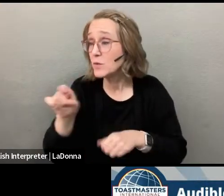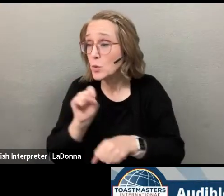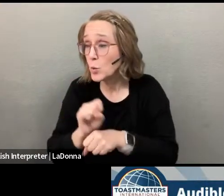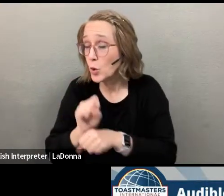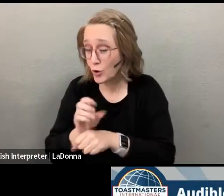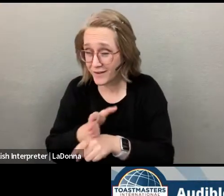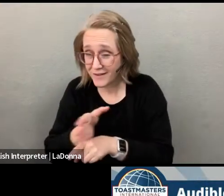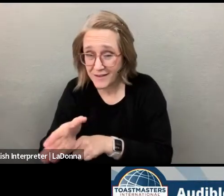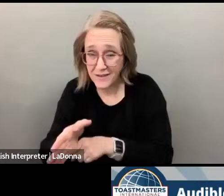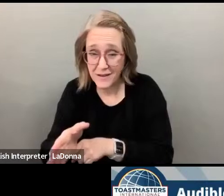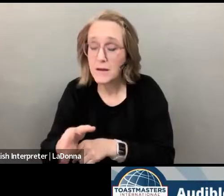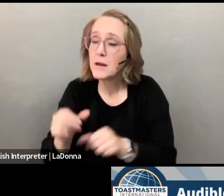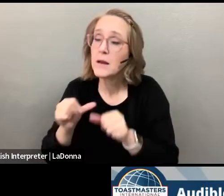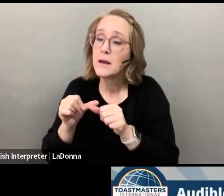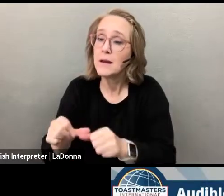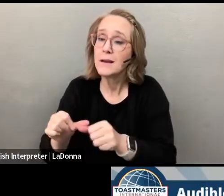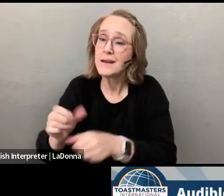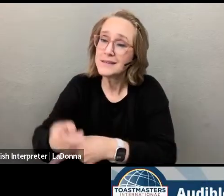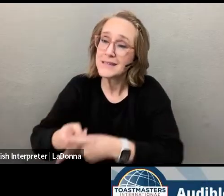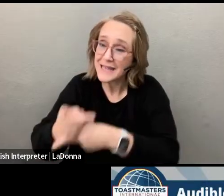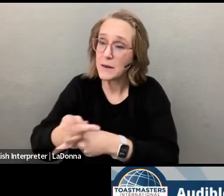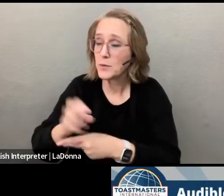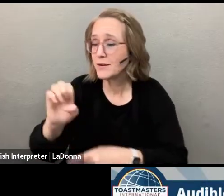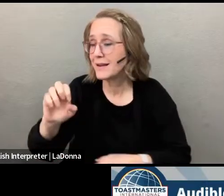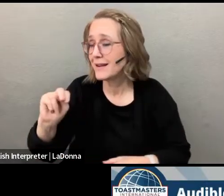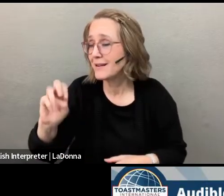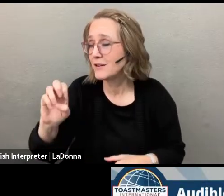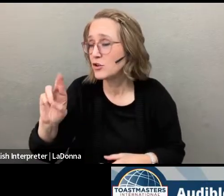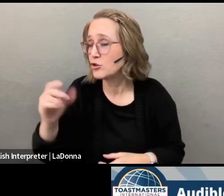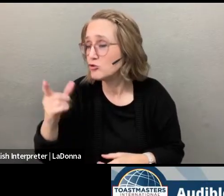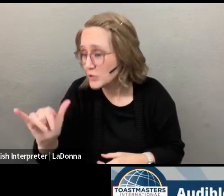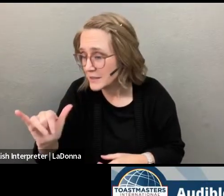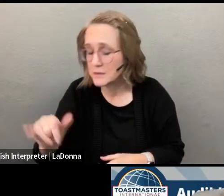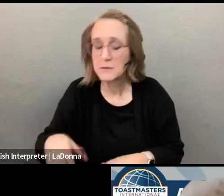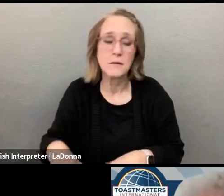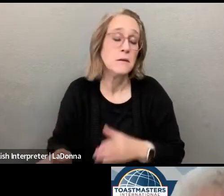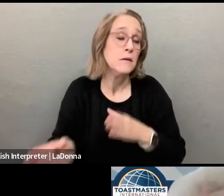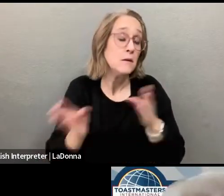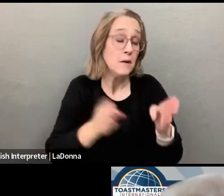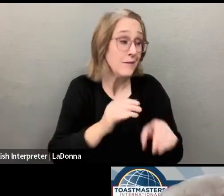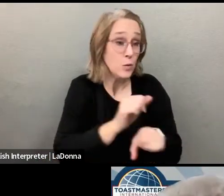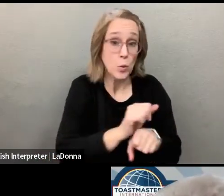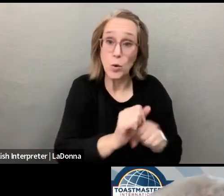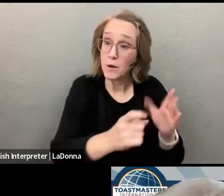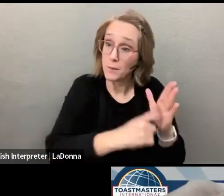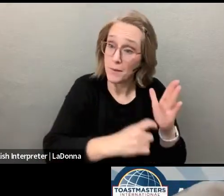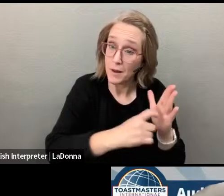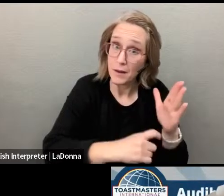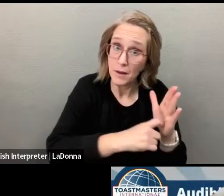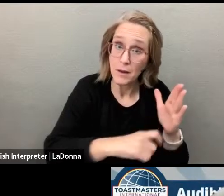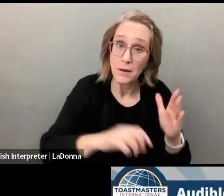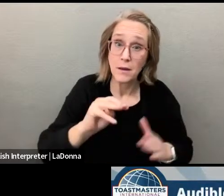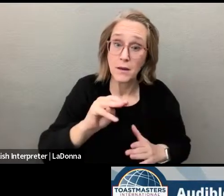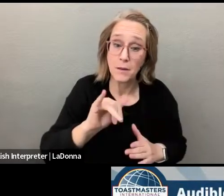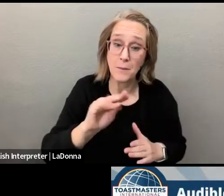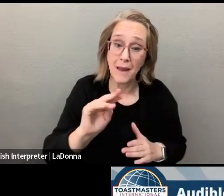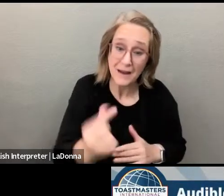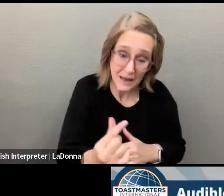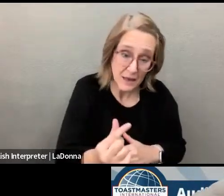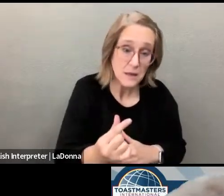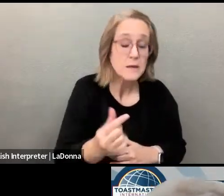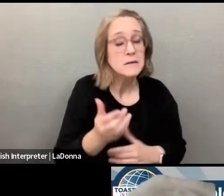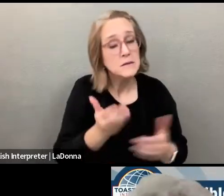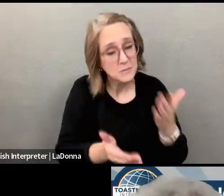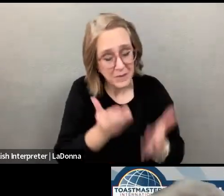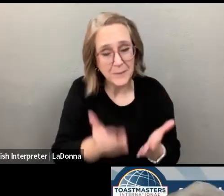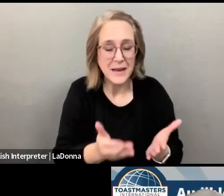energy, you might have a problem. If you're working in mining, you might be guaranteed a job for the next 4 years. So there are